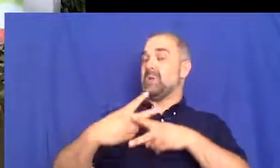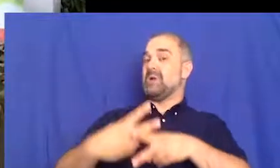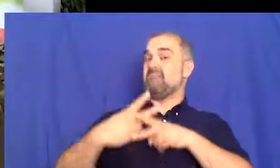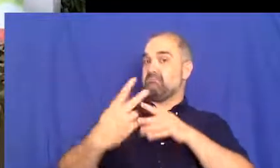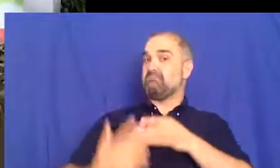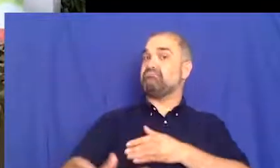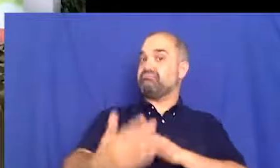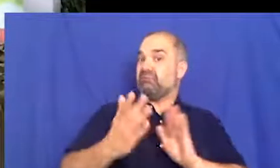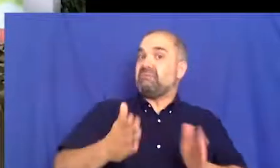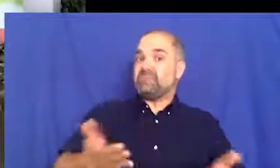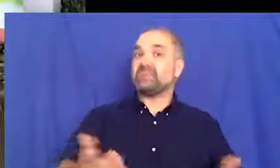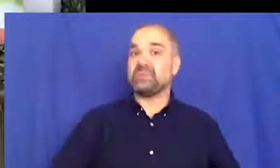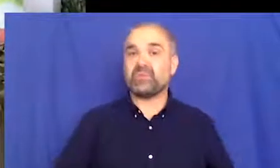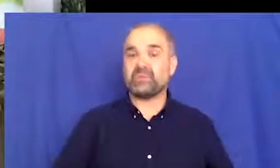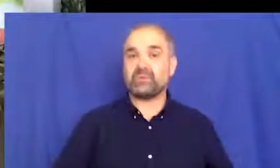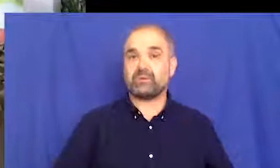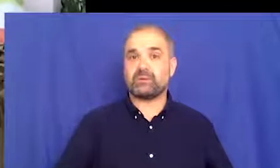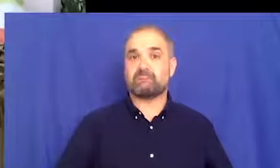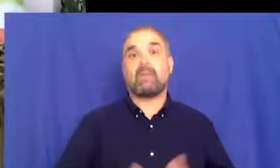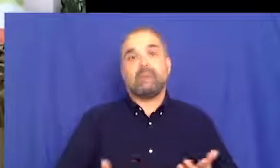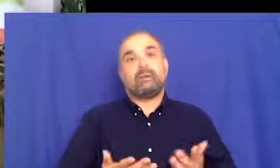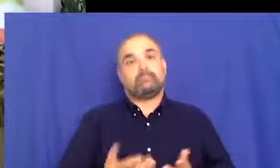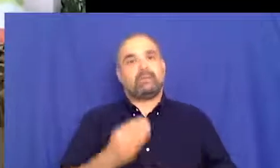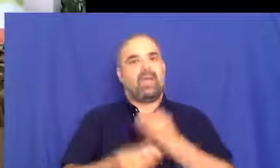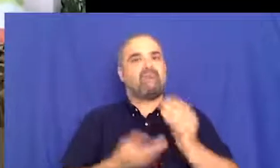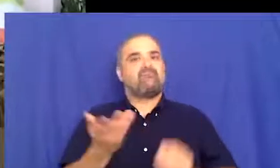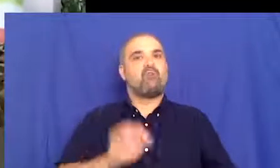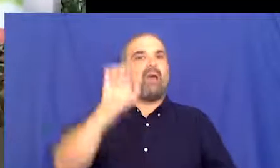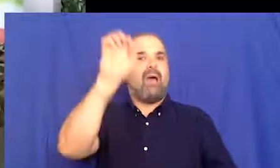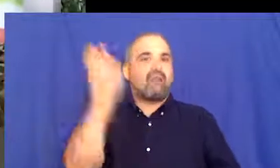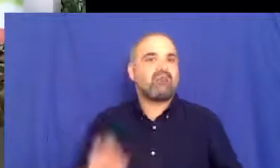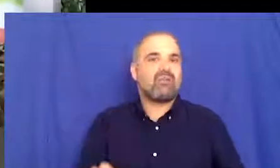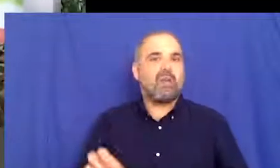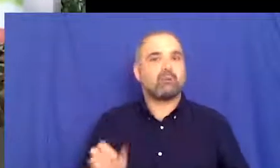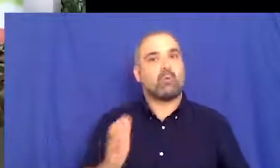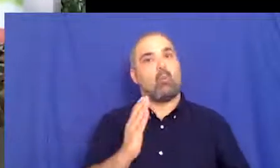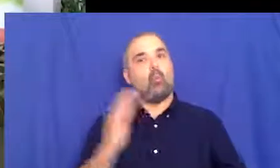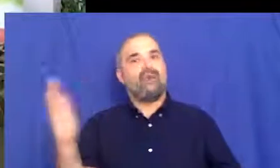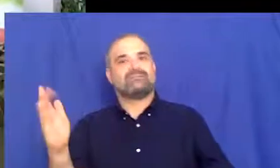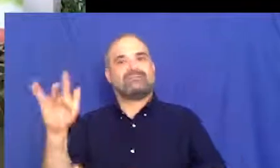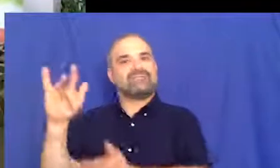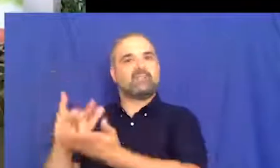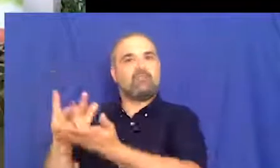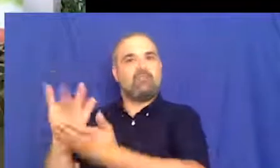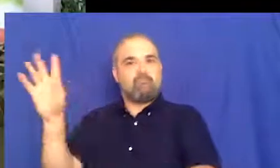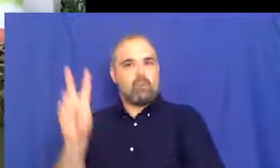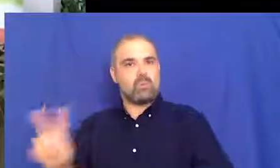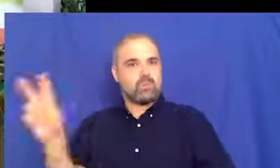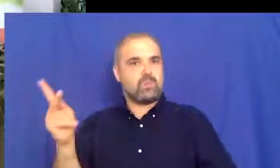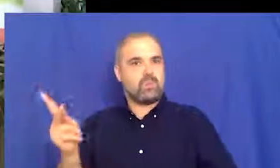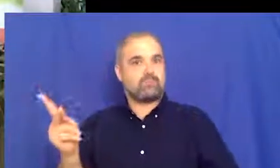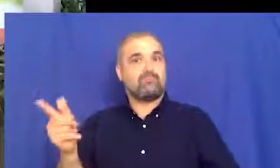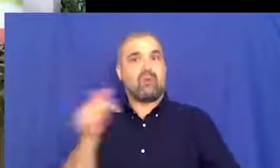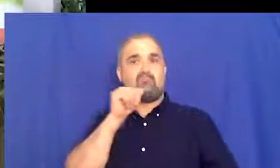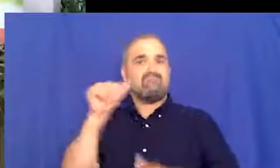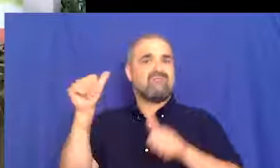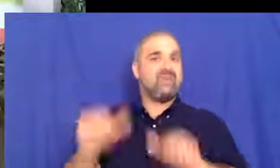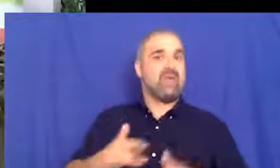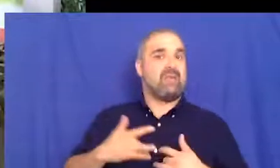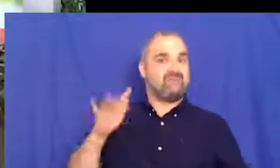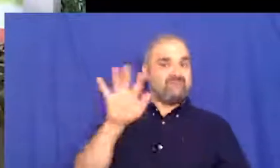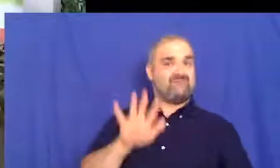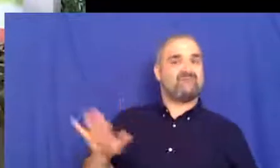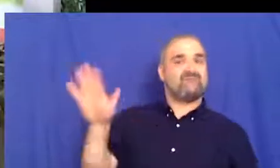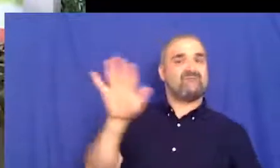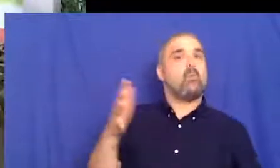prolonged period of time. So, like I said, they come from Africa, but they come from Western and Central Africa, where they mainly